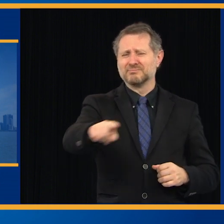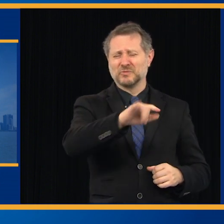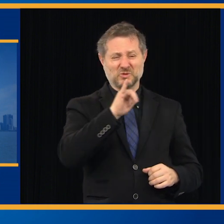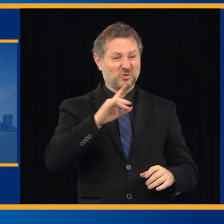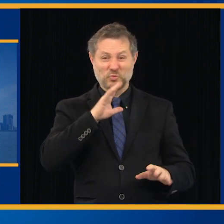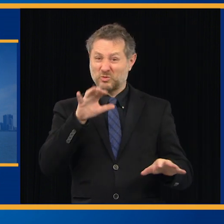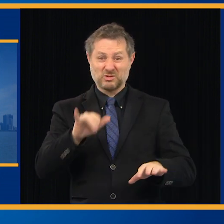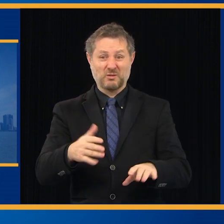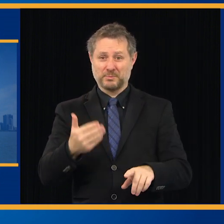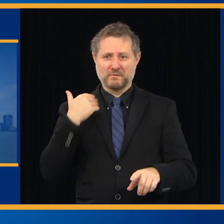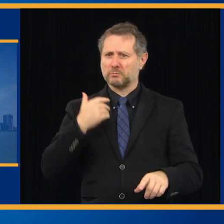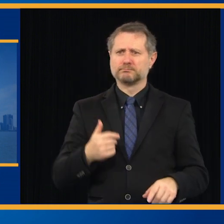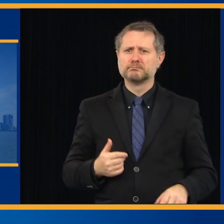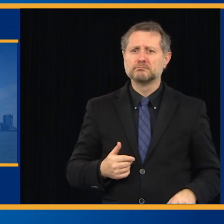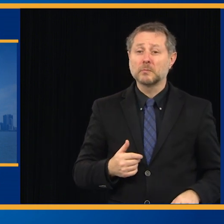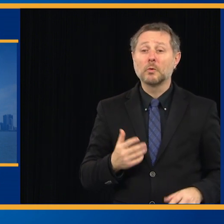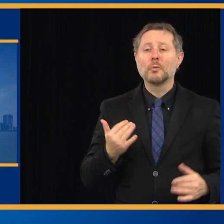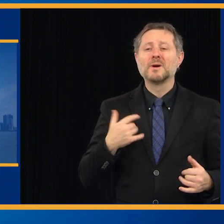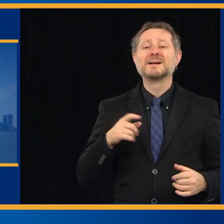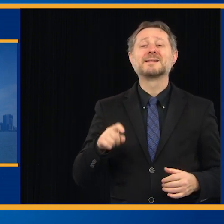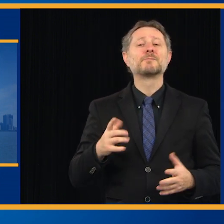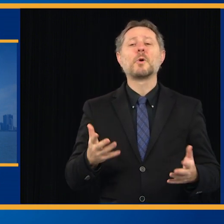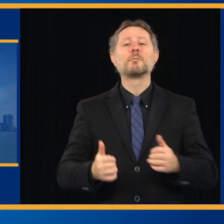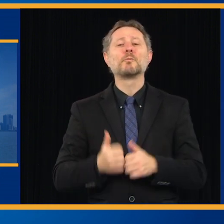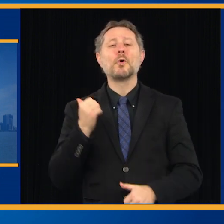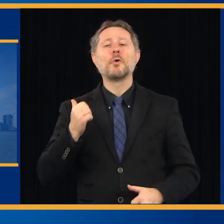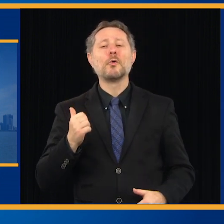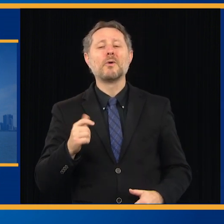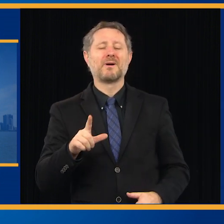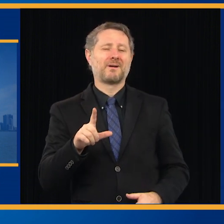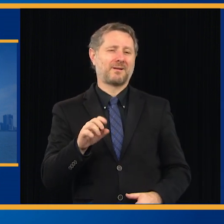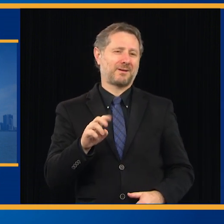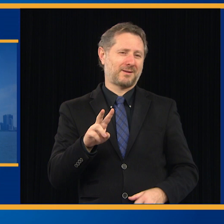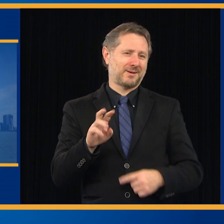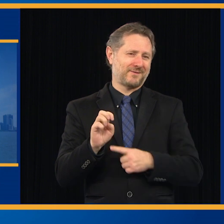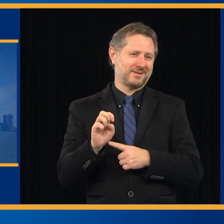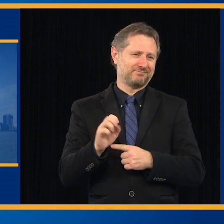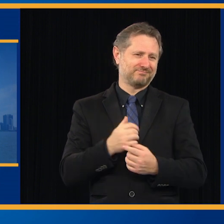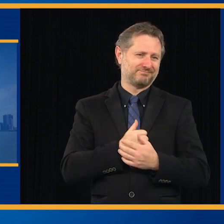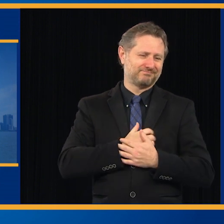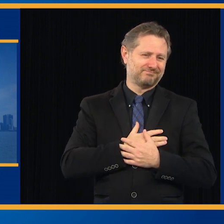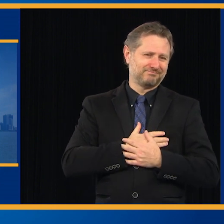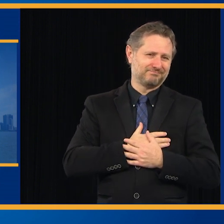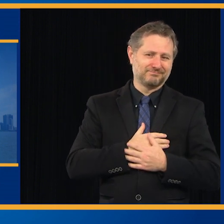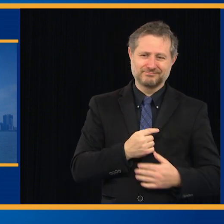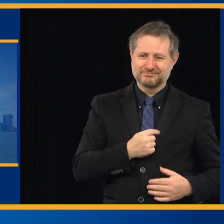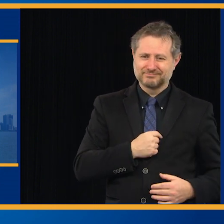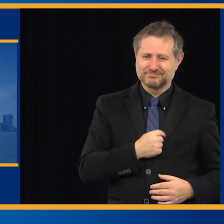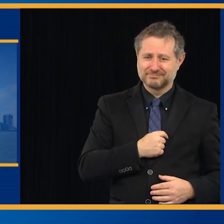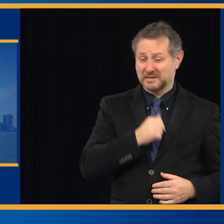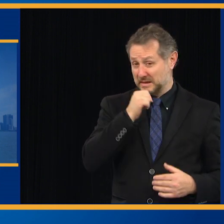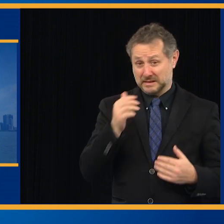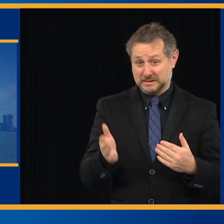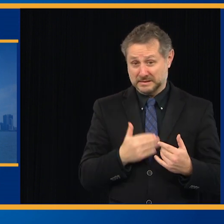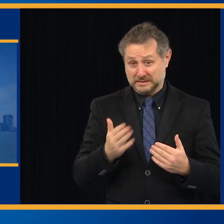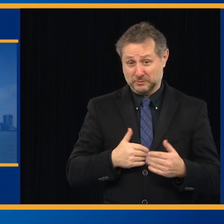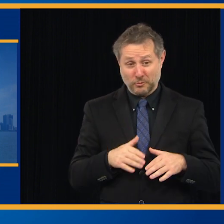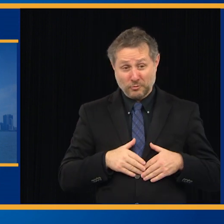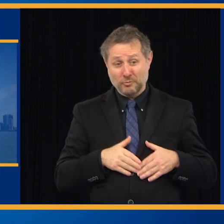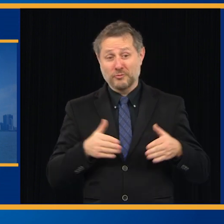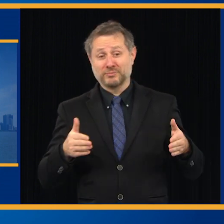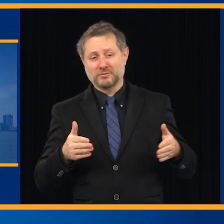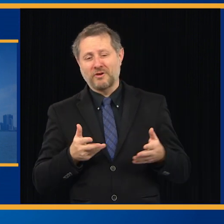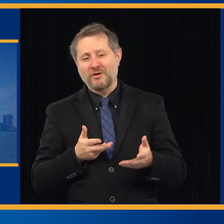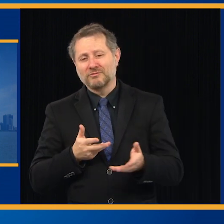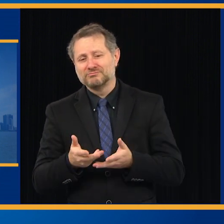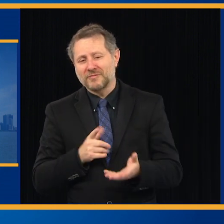probably the one thing we need more than anything else. And it's not easy to talk about love. That's why I